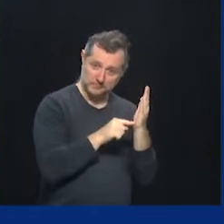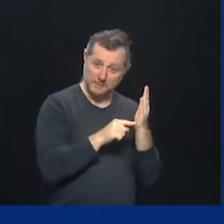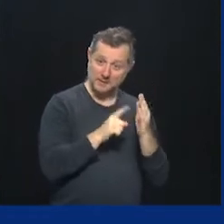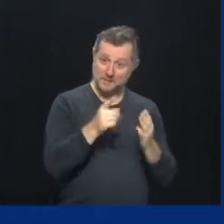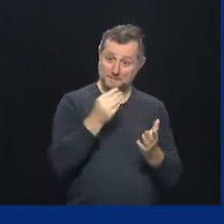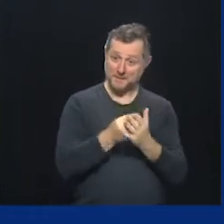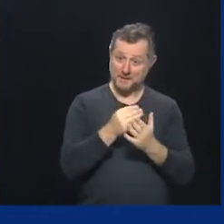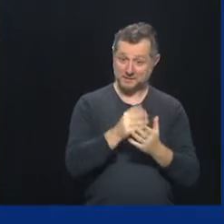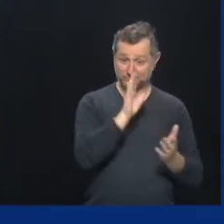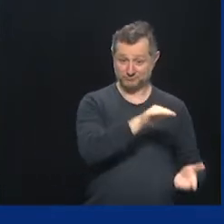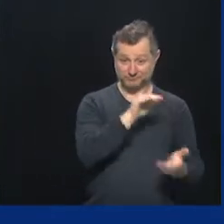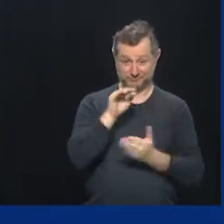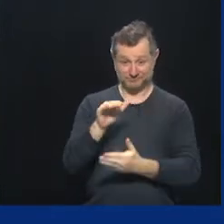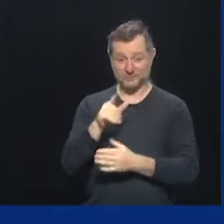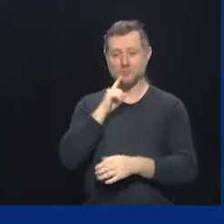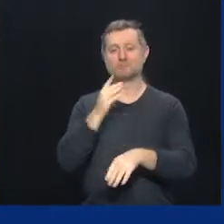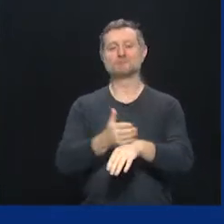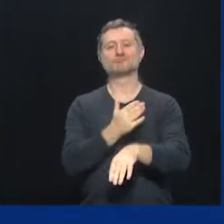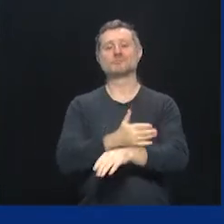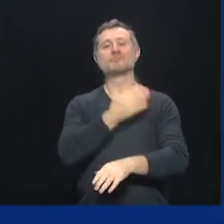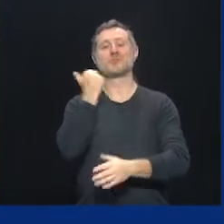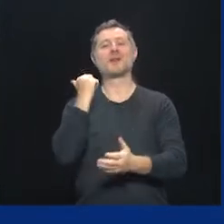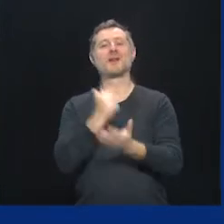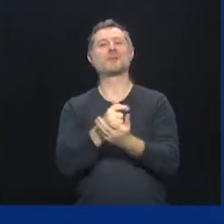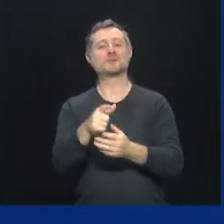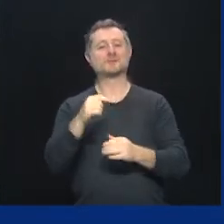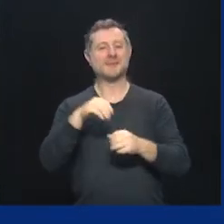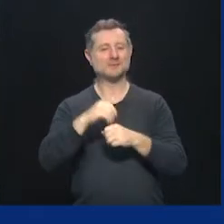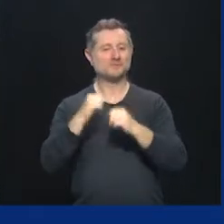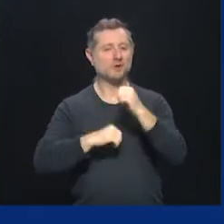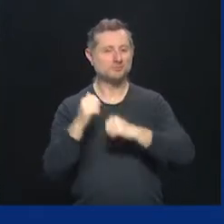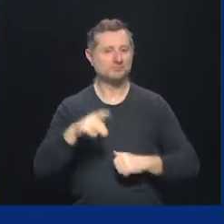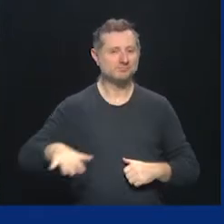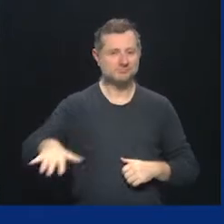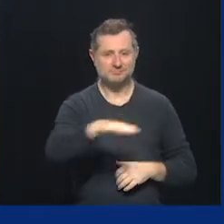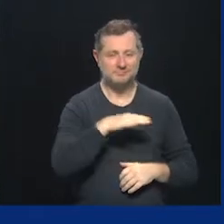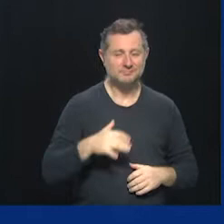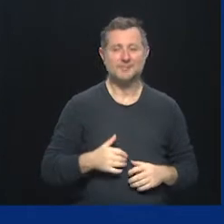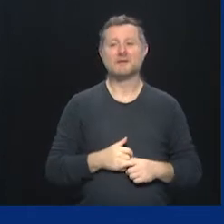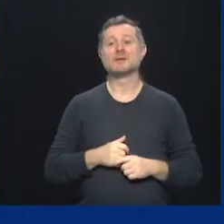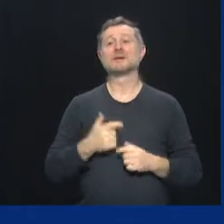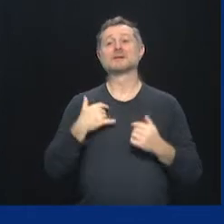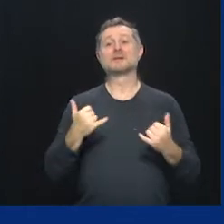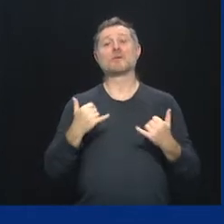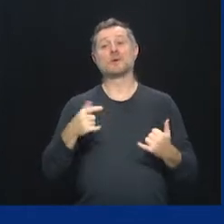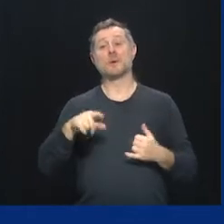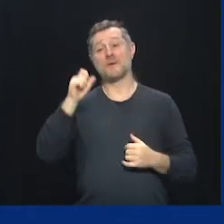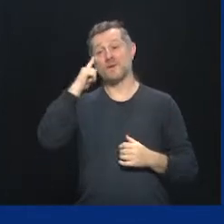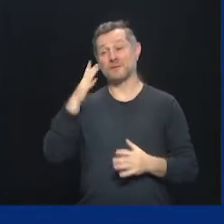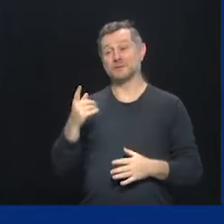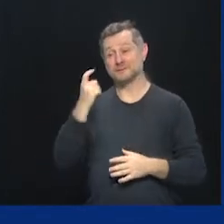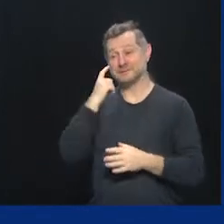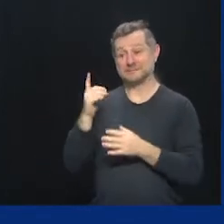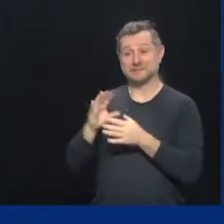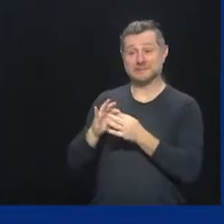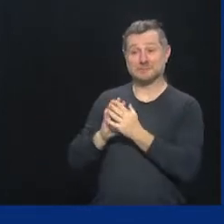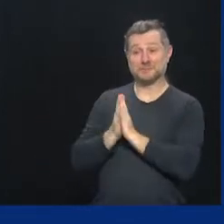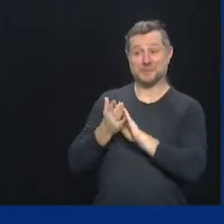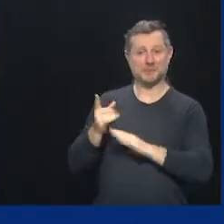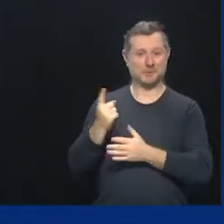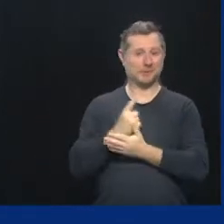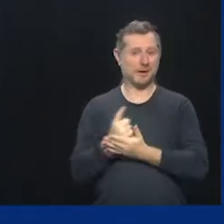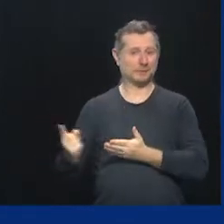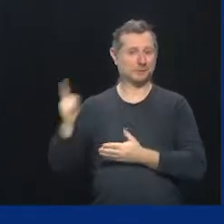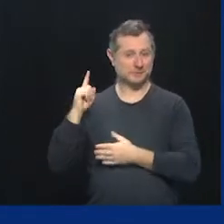to build up our infrastructure. And in the meantime, to have a governor who just got sworn in on Tuesday, and we were together,